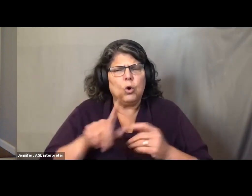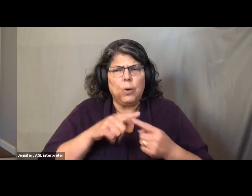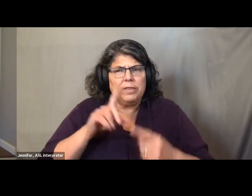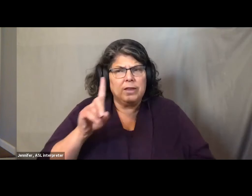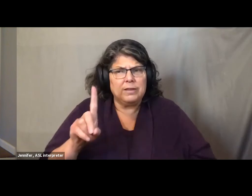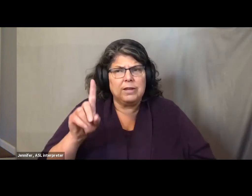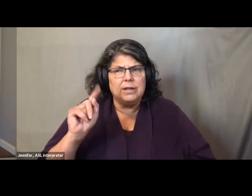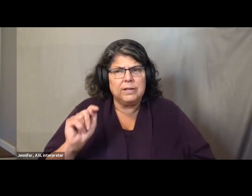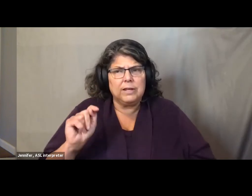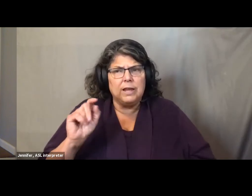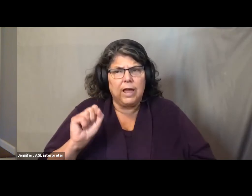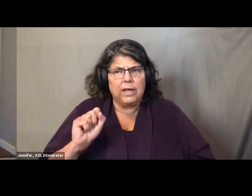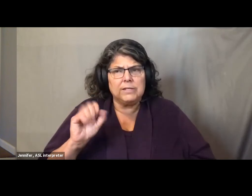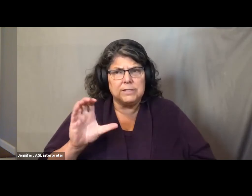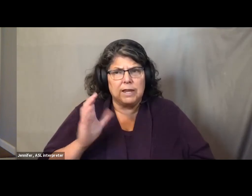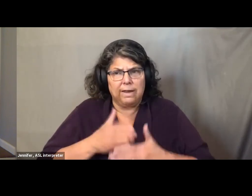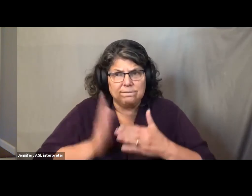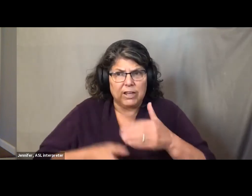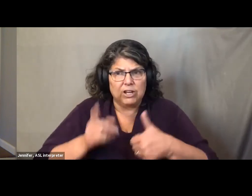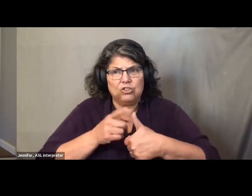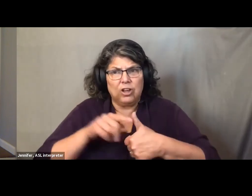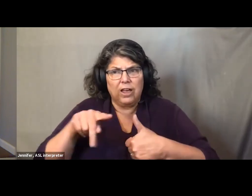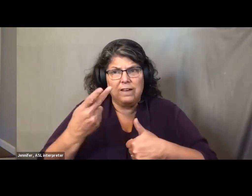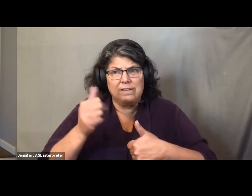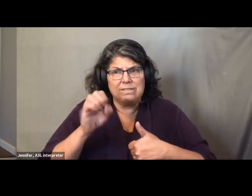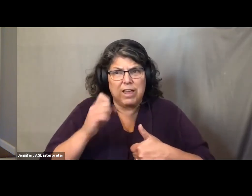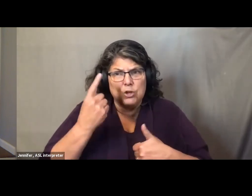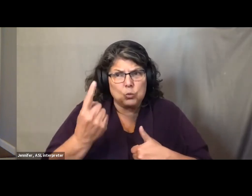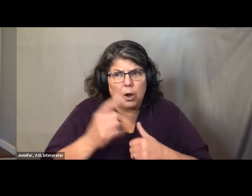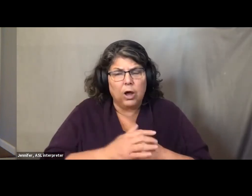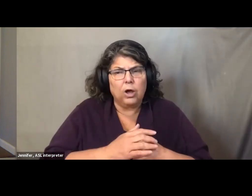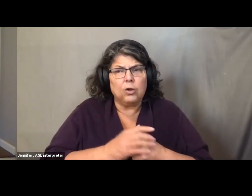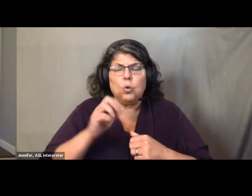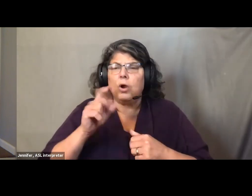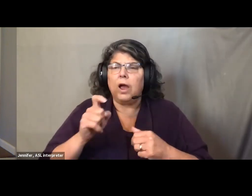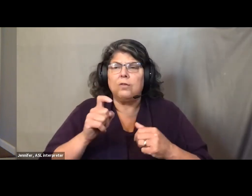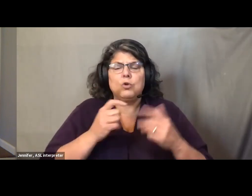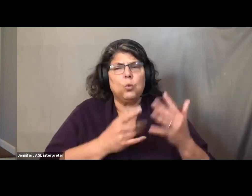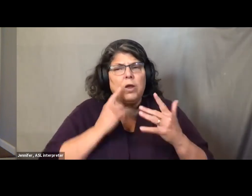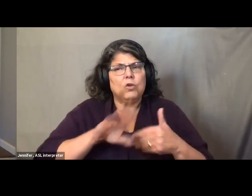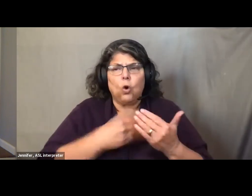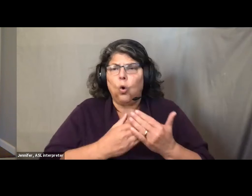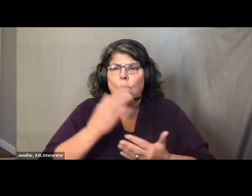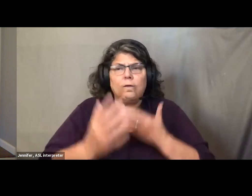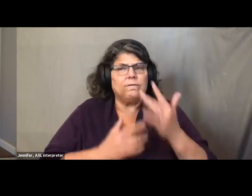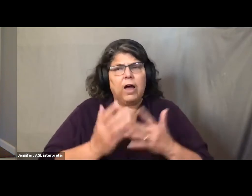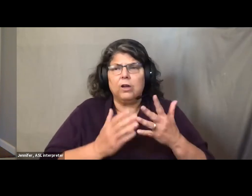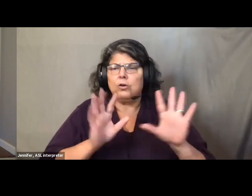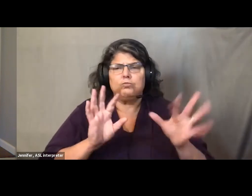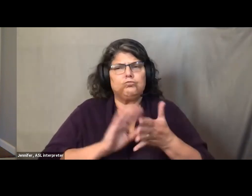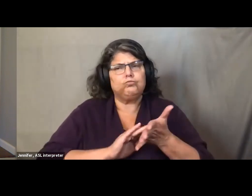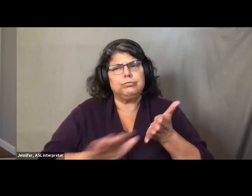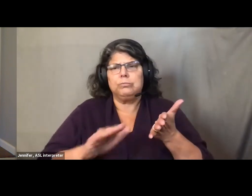DTSC has completed their phase 1, or do we have to wait until the entire fire has been released for phase 2?